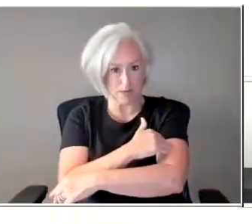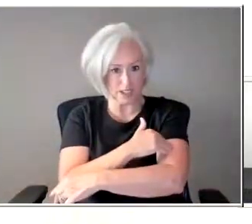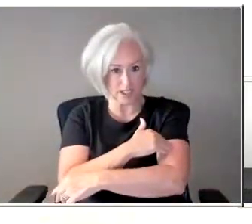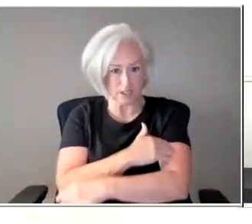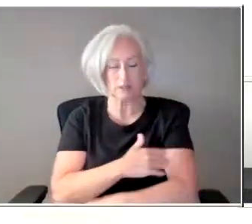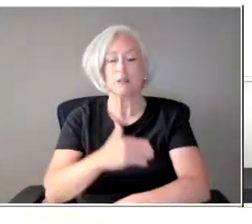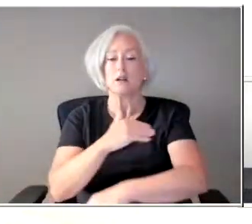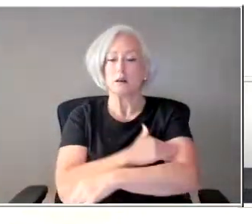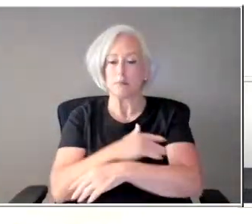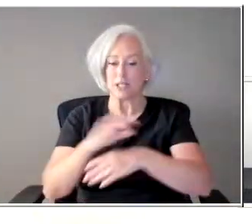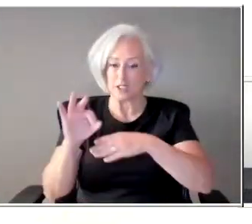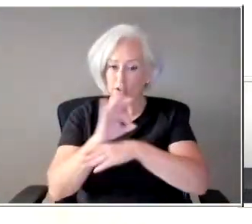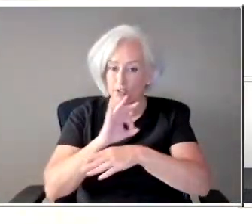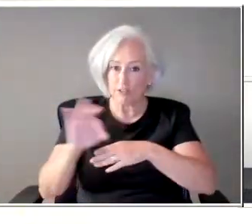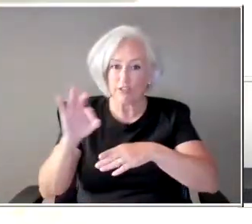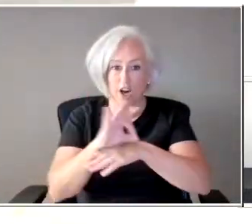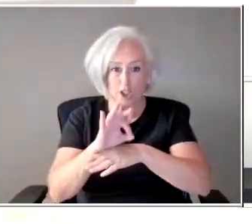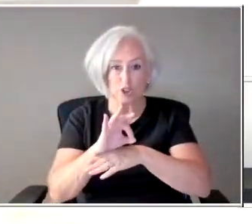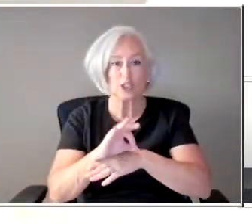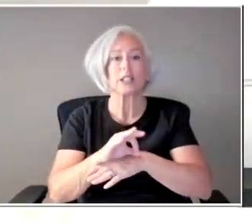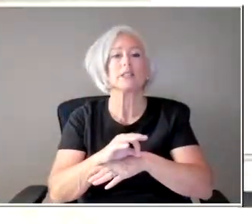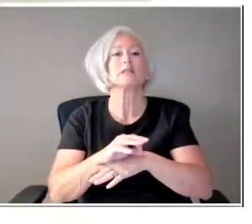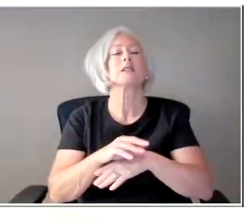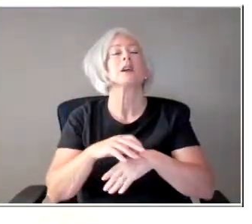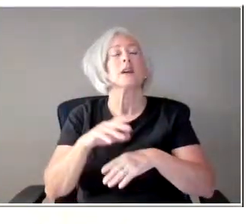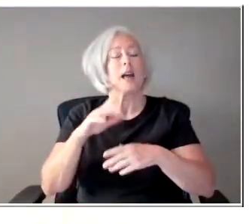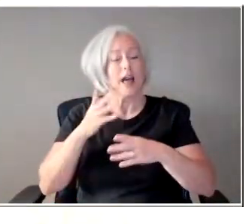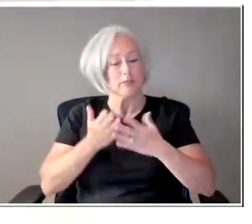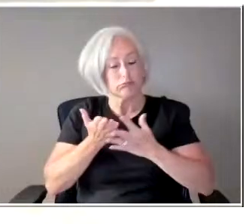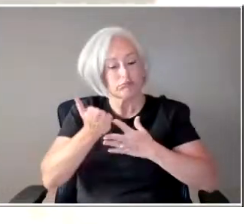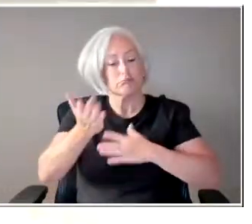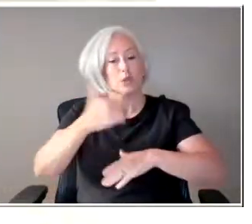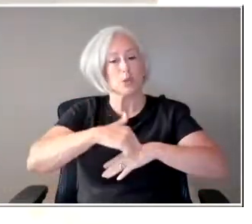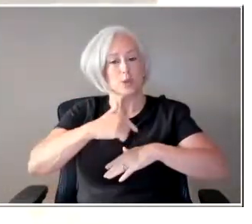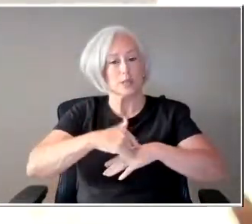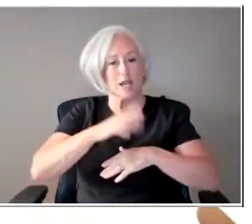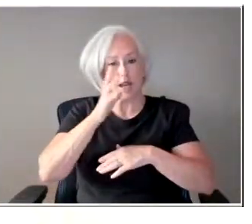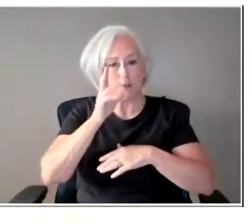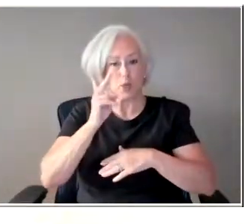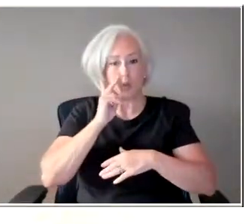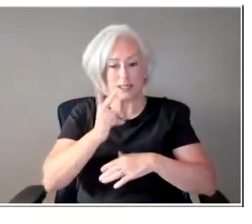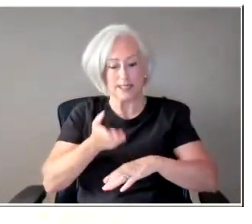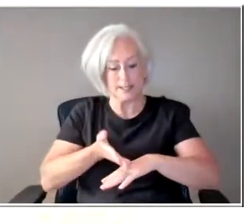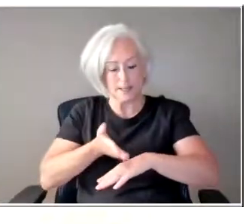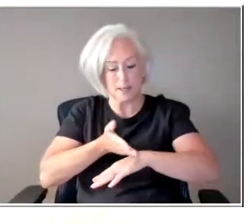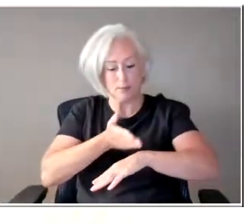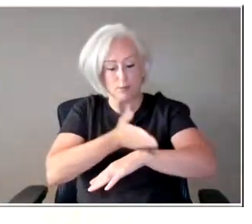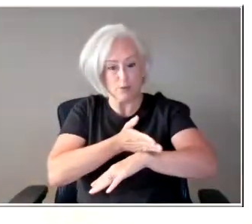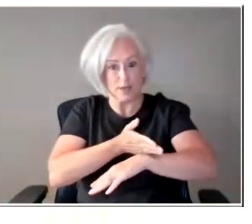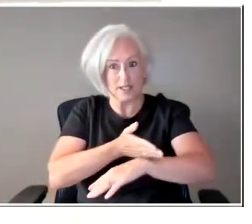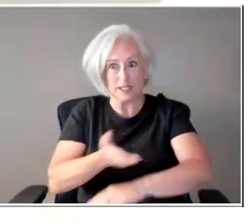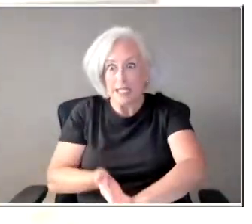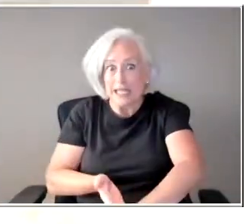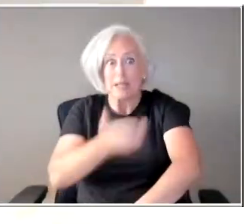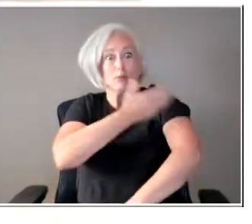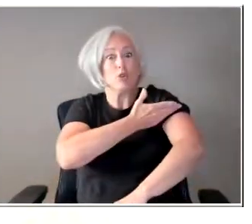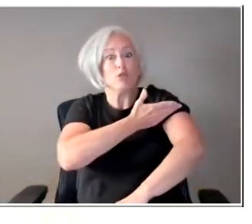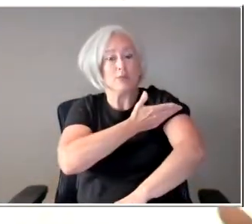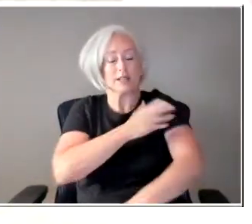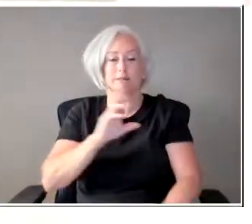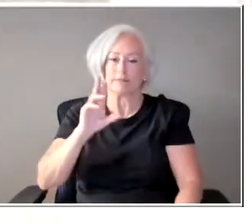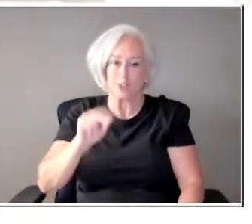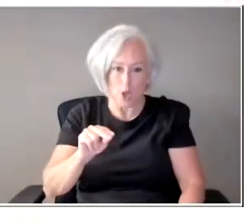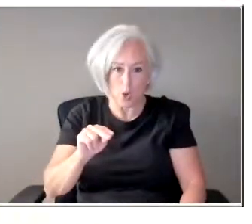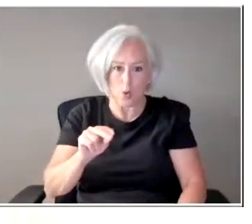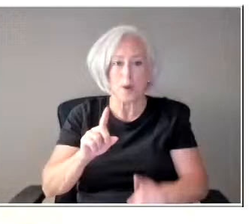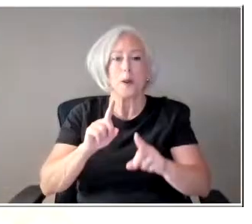through all planes of movement. And over time, you're going to actually see some gains. Now, you're not going to get huge off of it, but when it comes to being able to move through this